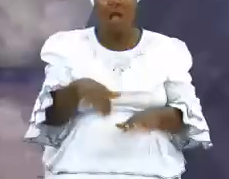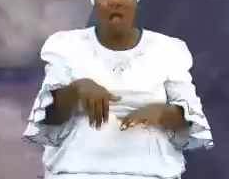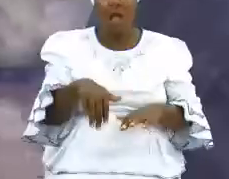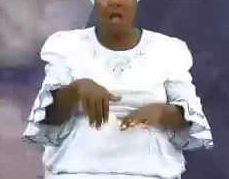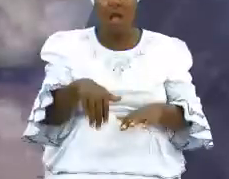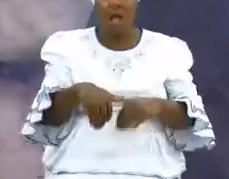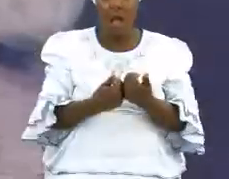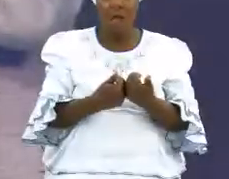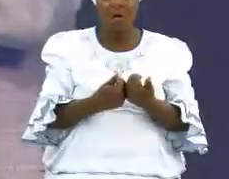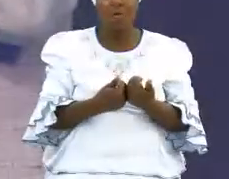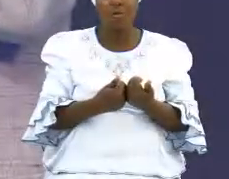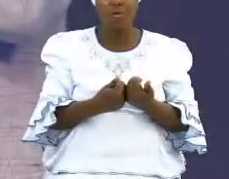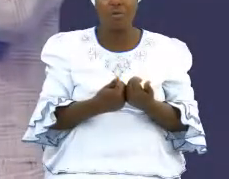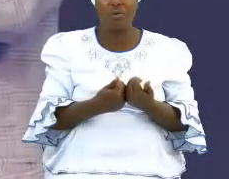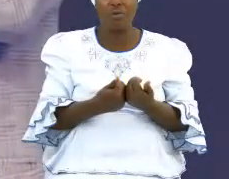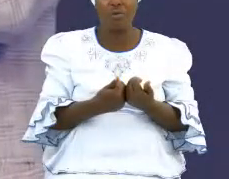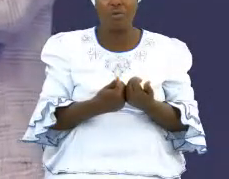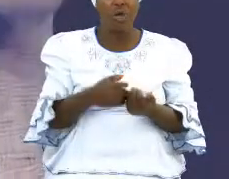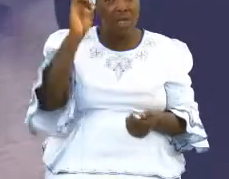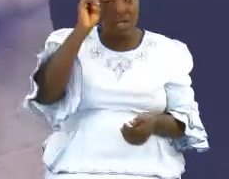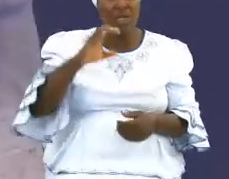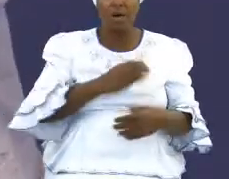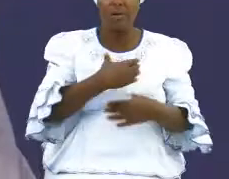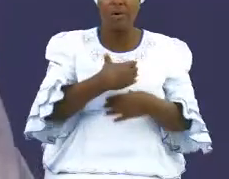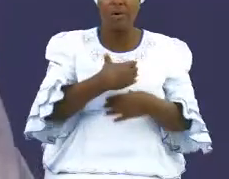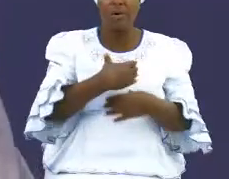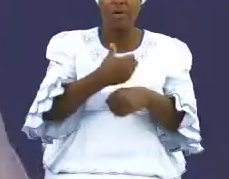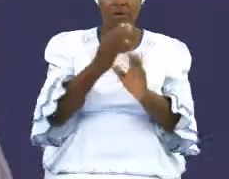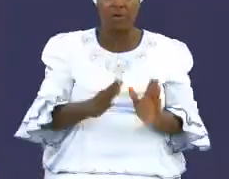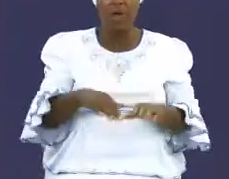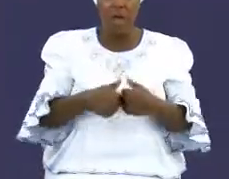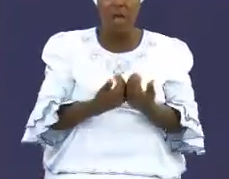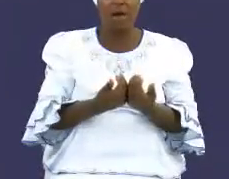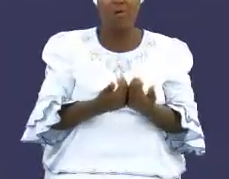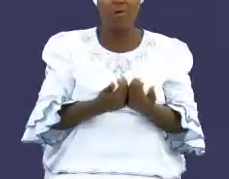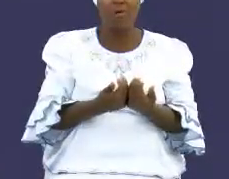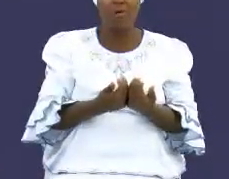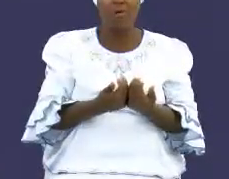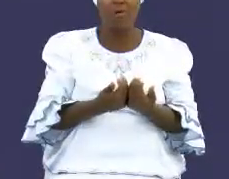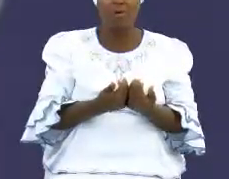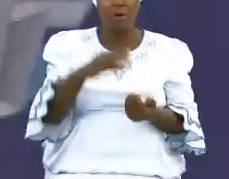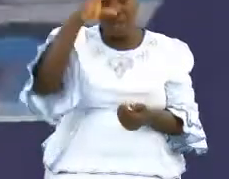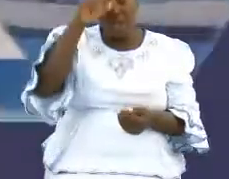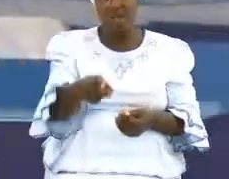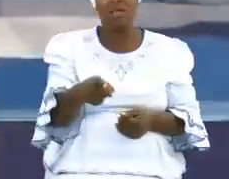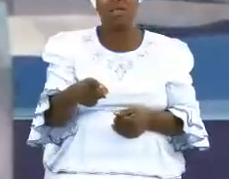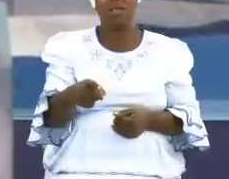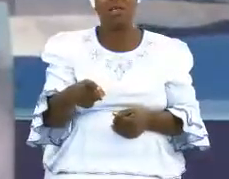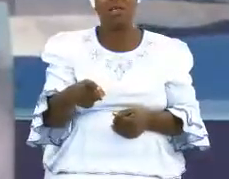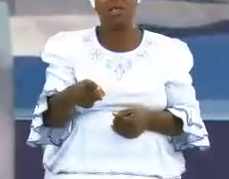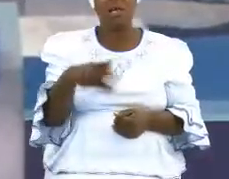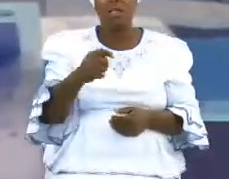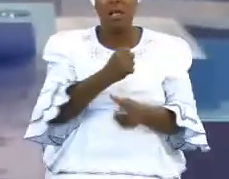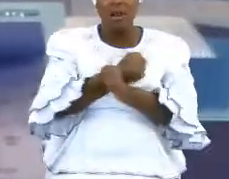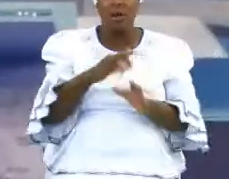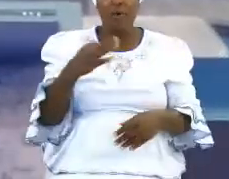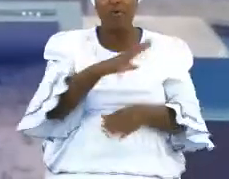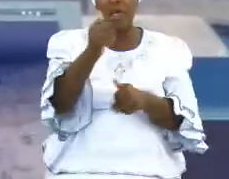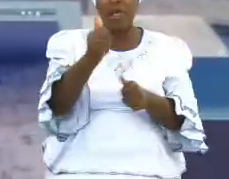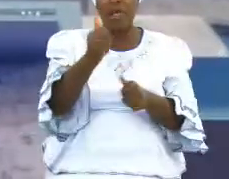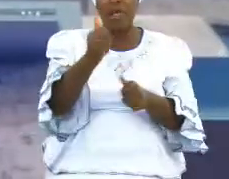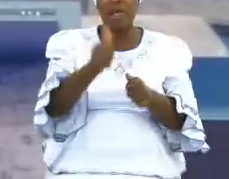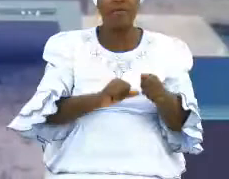how he, our creator, how he, the lover of every soul,